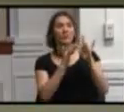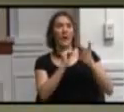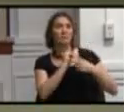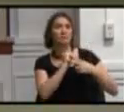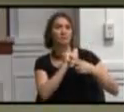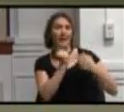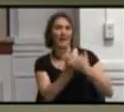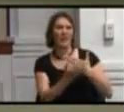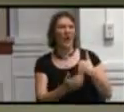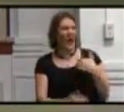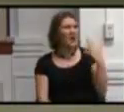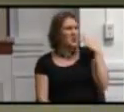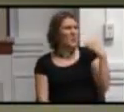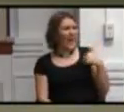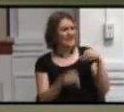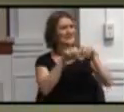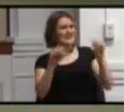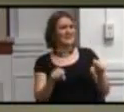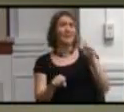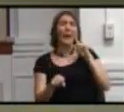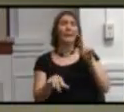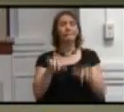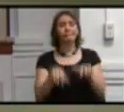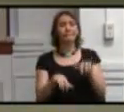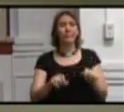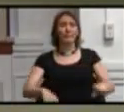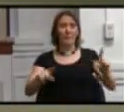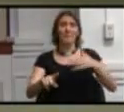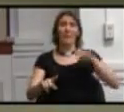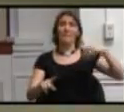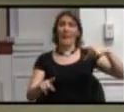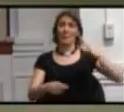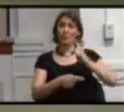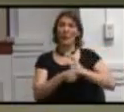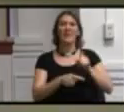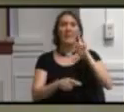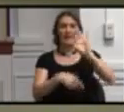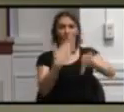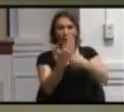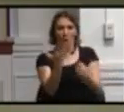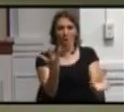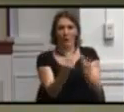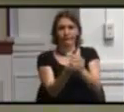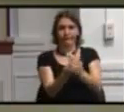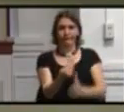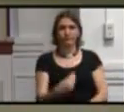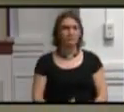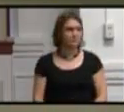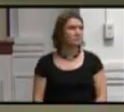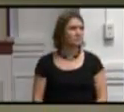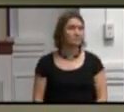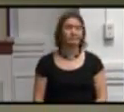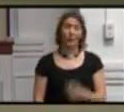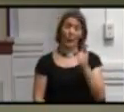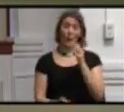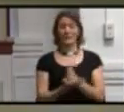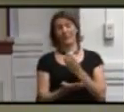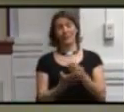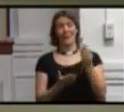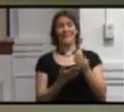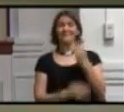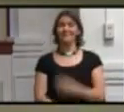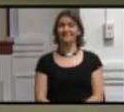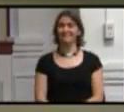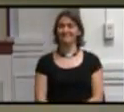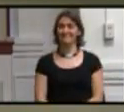Because I knew we had a digital system, so I'm wondering why. Okay, yeah. Thanks. That's good. So they do the whole thing? Yep. One-stop shop. Very digital system,